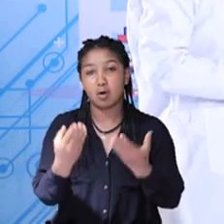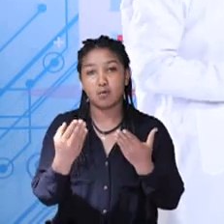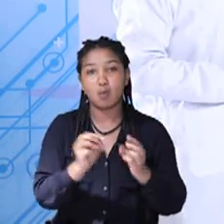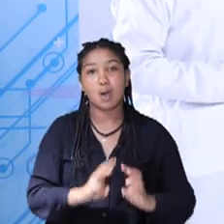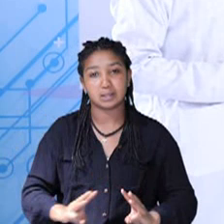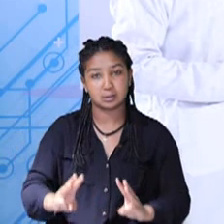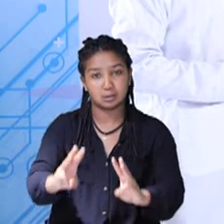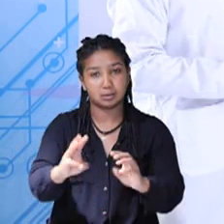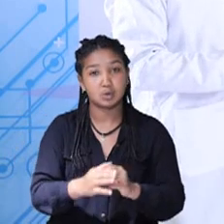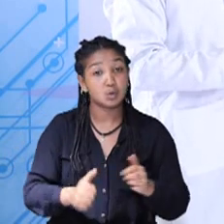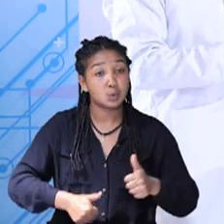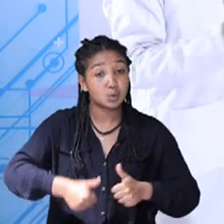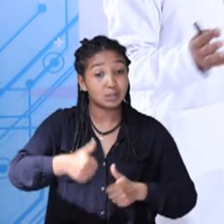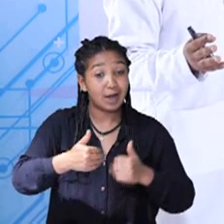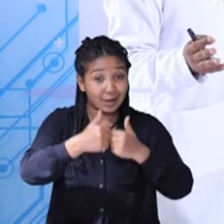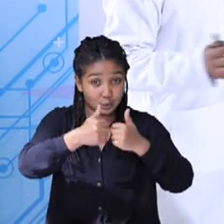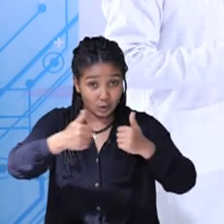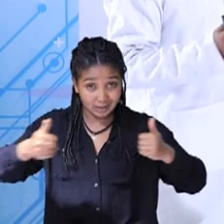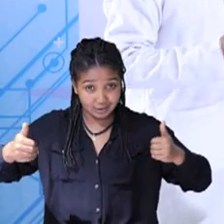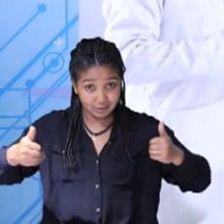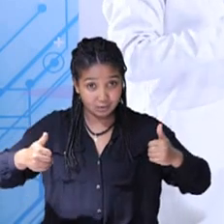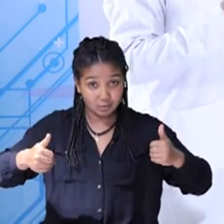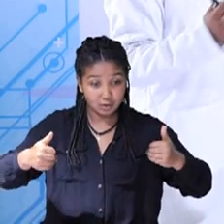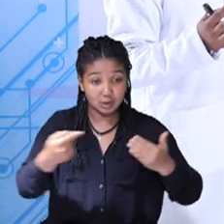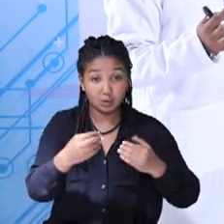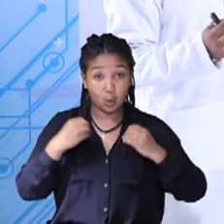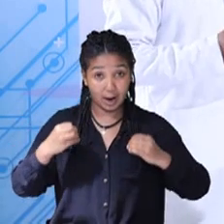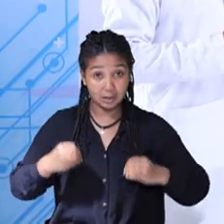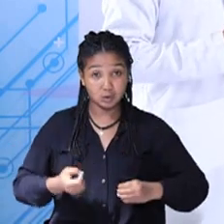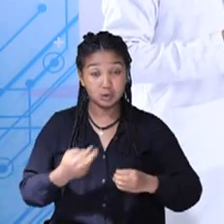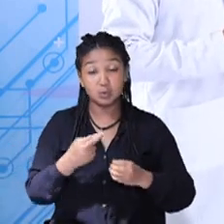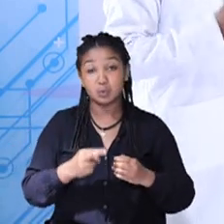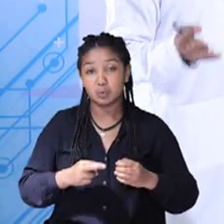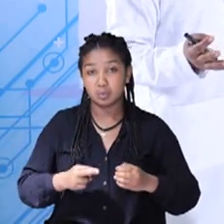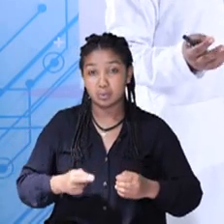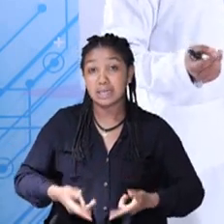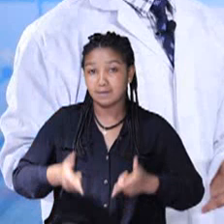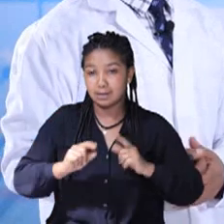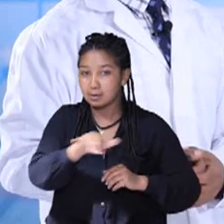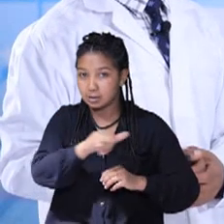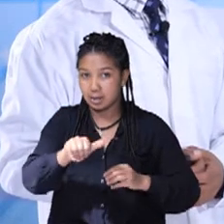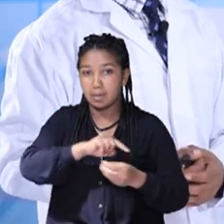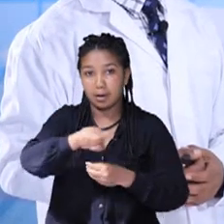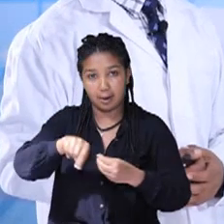of ways which isolates those organisms which are living in the same area.